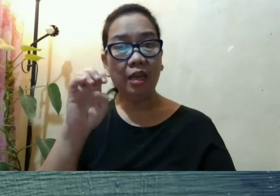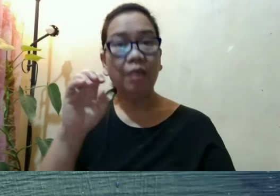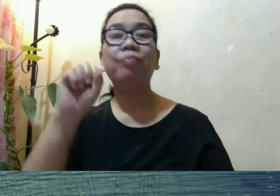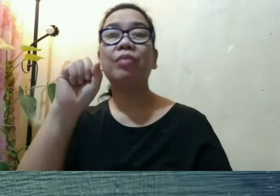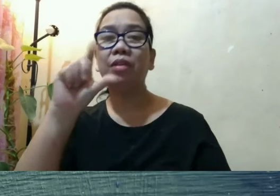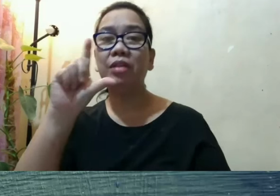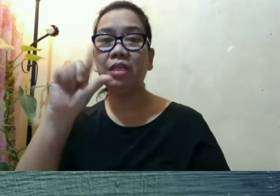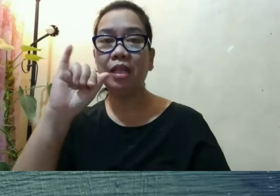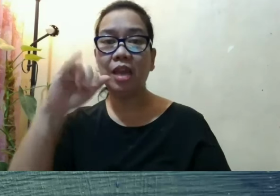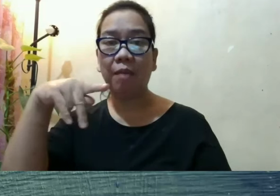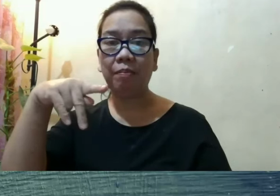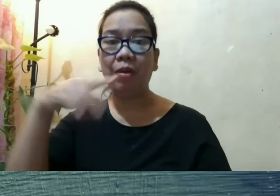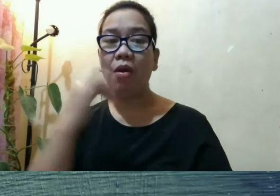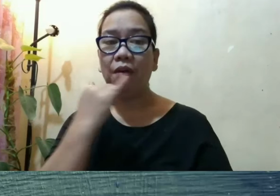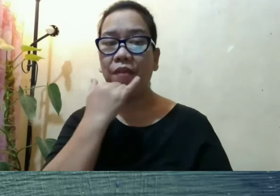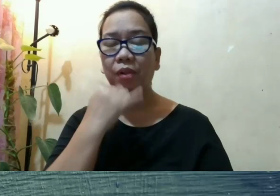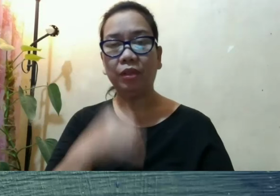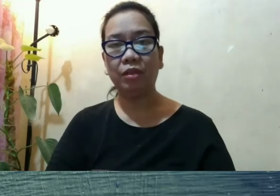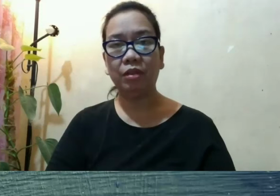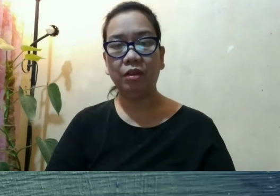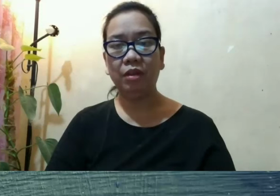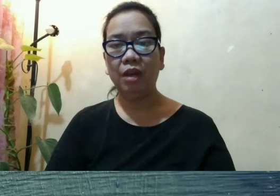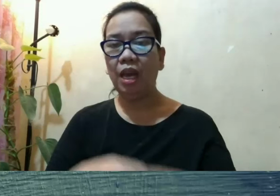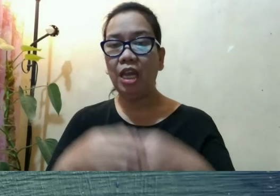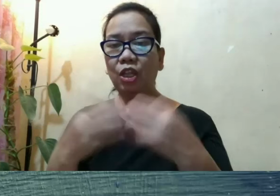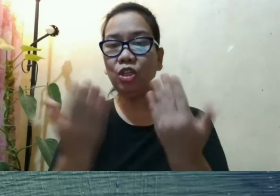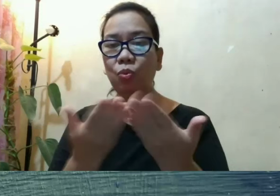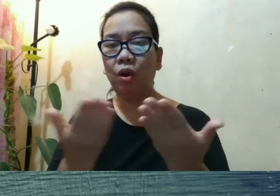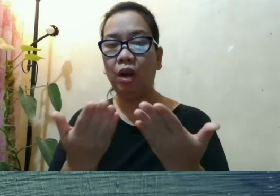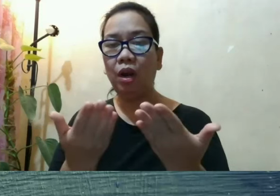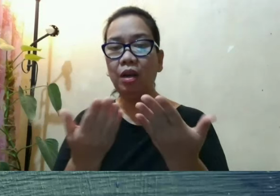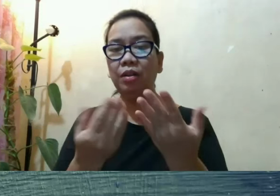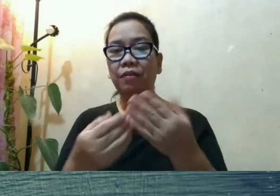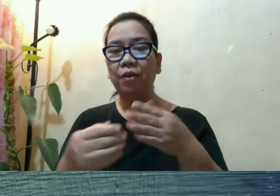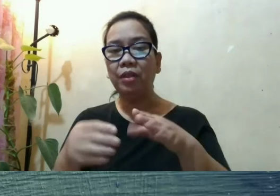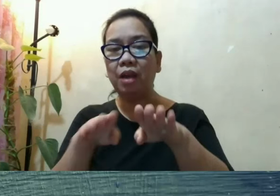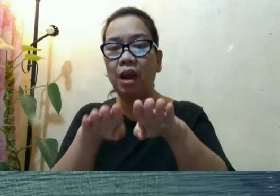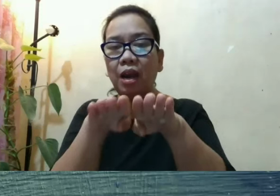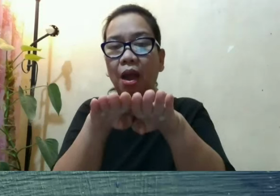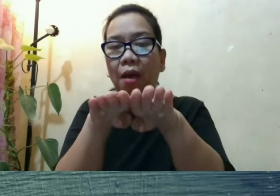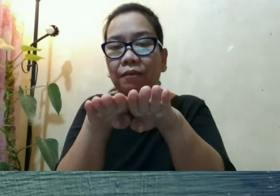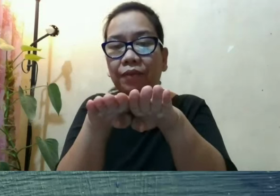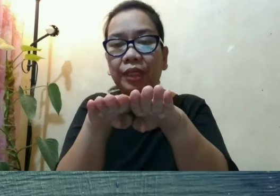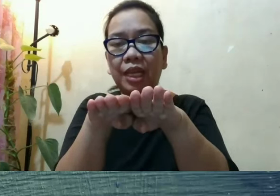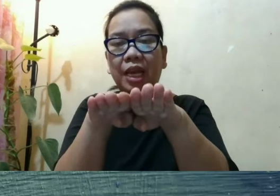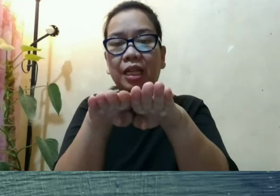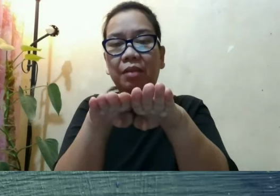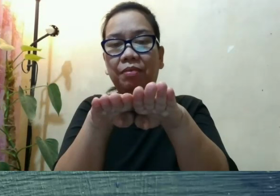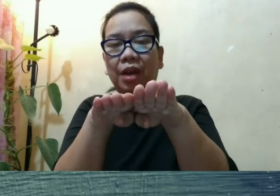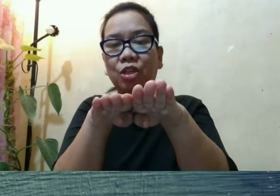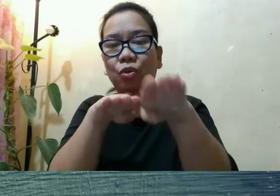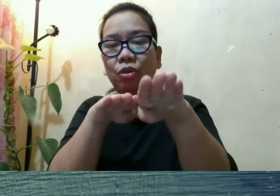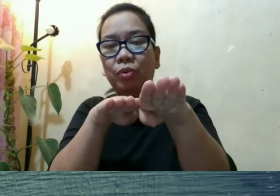strike, slip fault. It is where the faults are